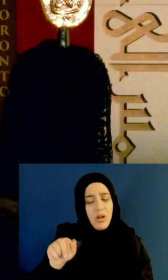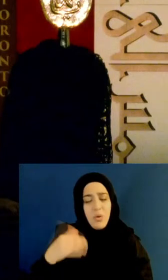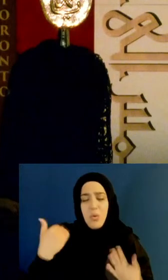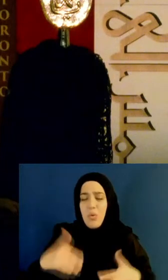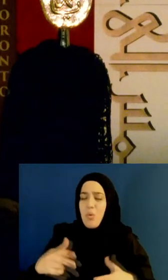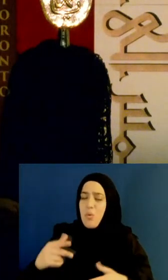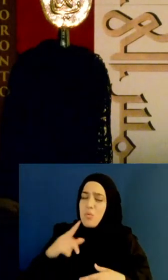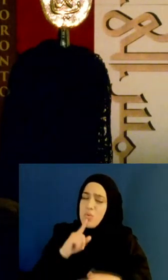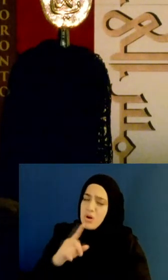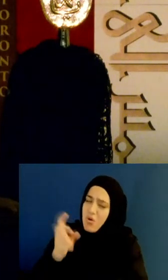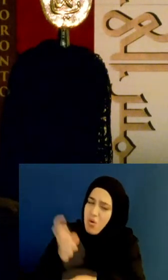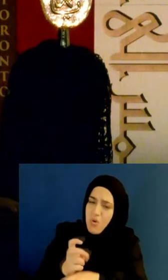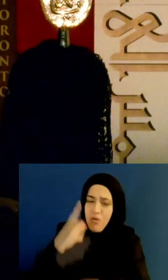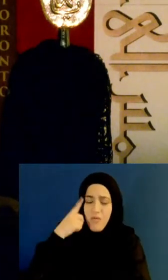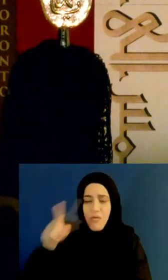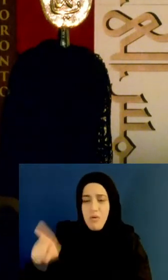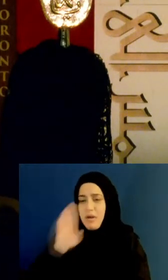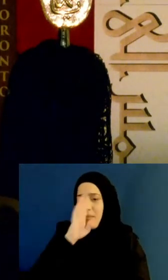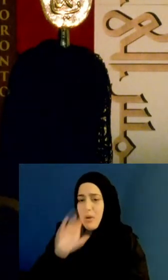al-Hussein.